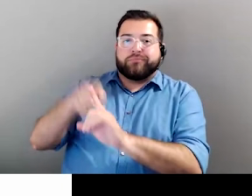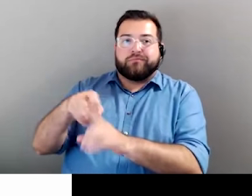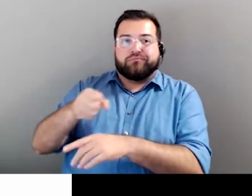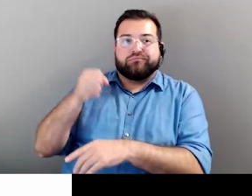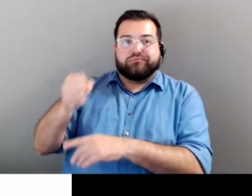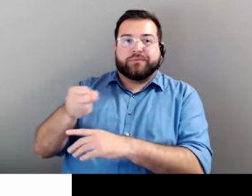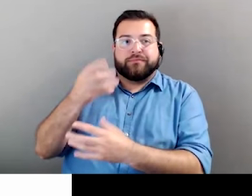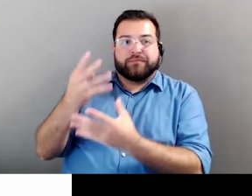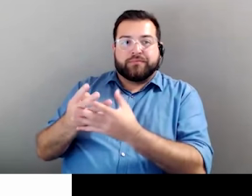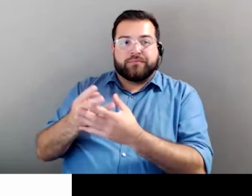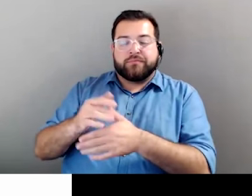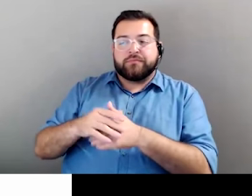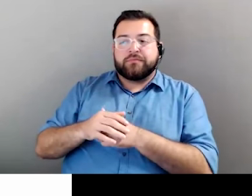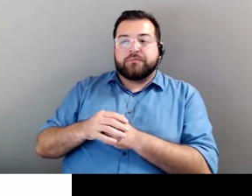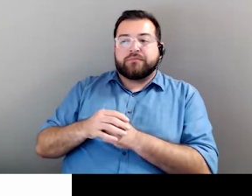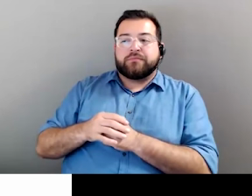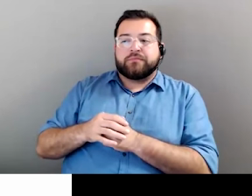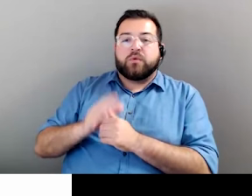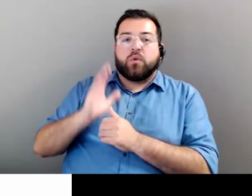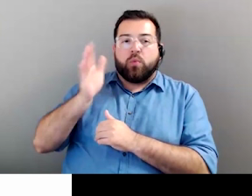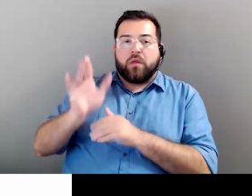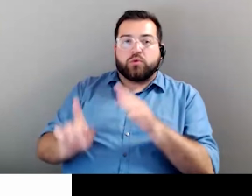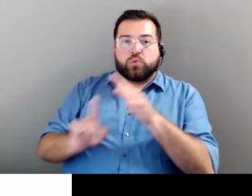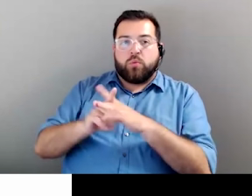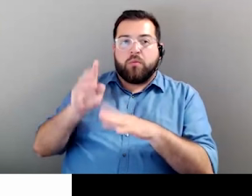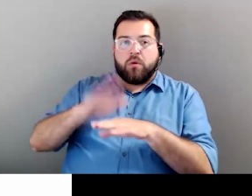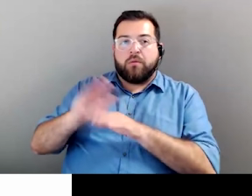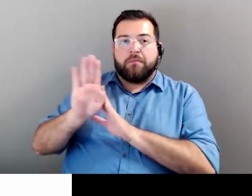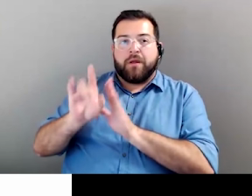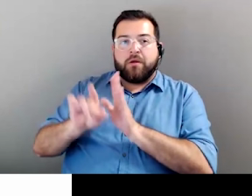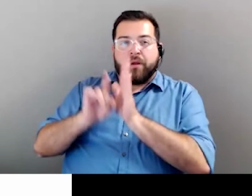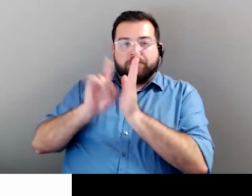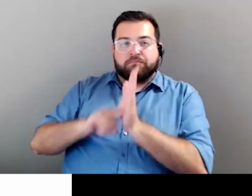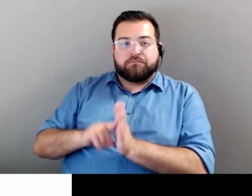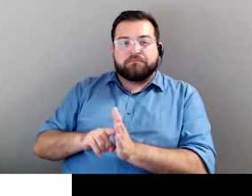and charges, and it will show up on a background check as well too.